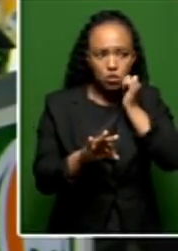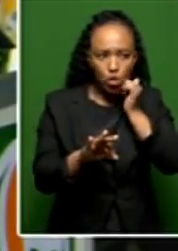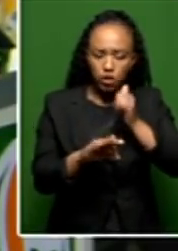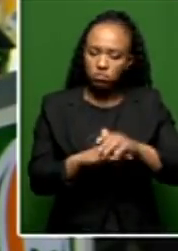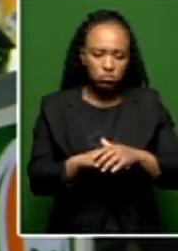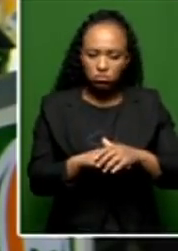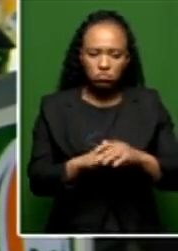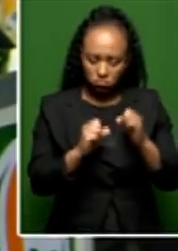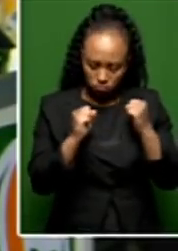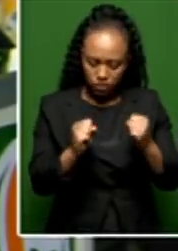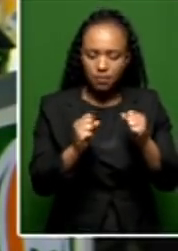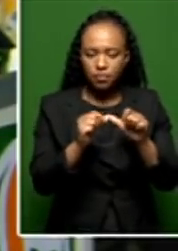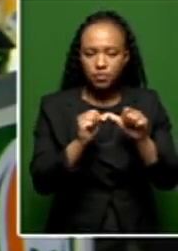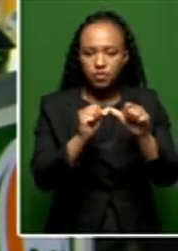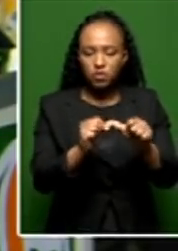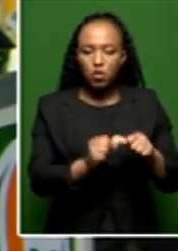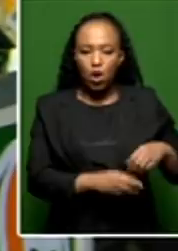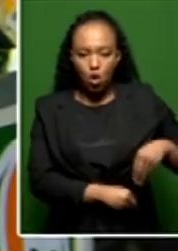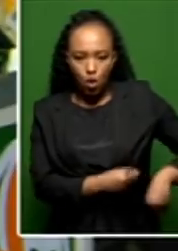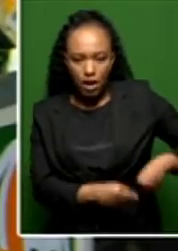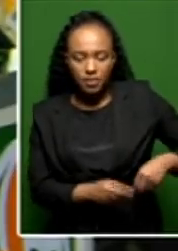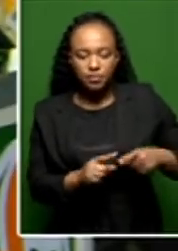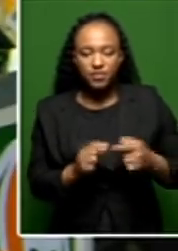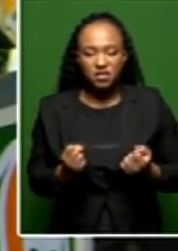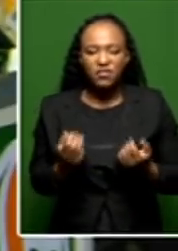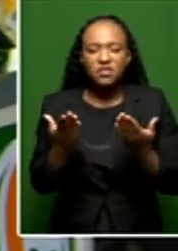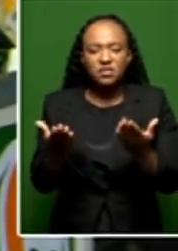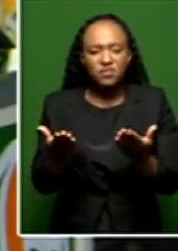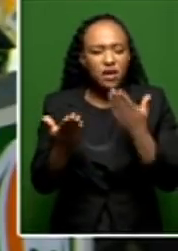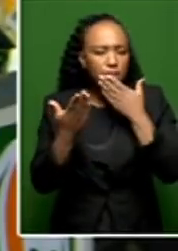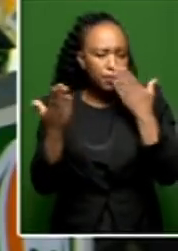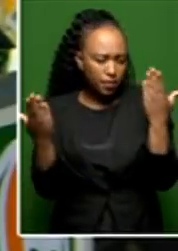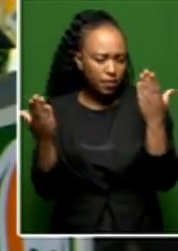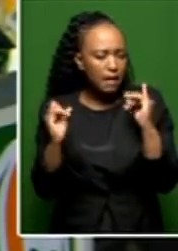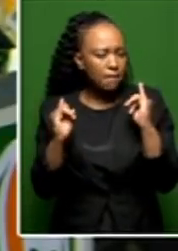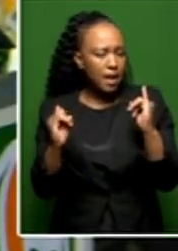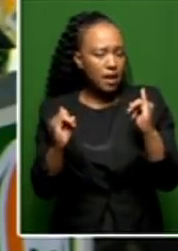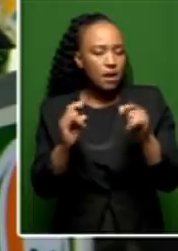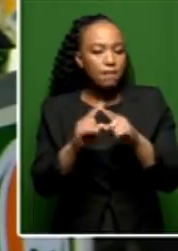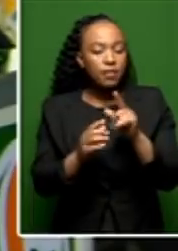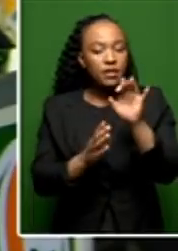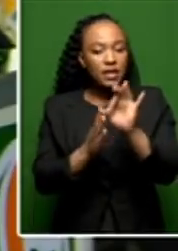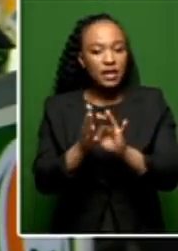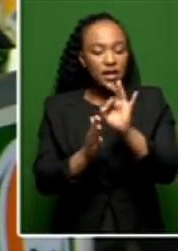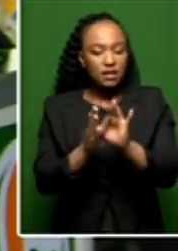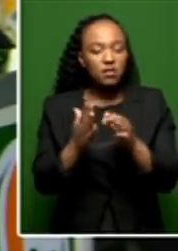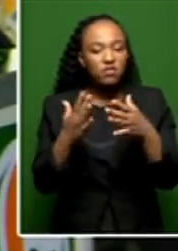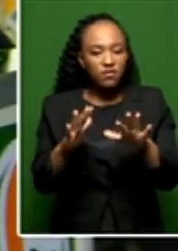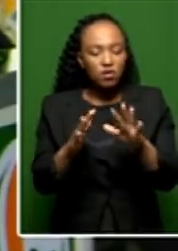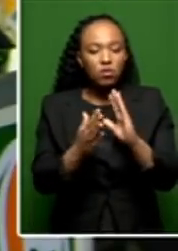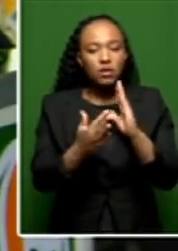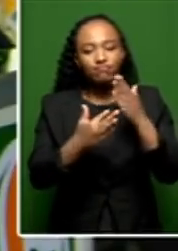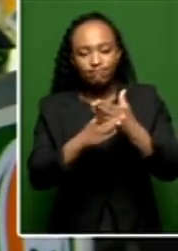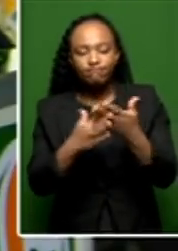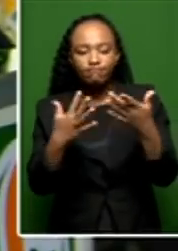common cause that, there's corruption, there's lack of service delivery. We all know that. But over and above that, these elections fell squarely on the